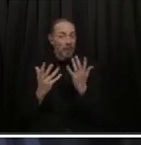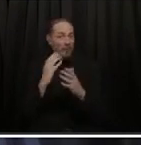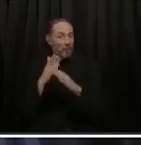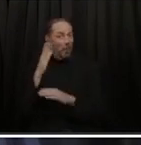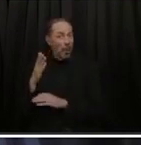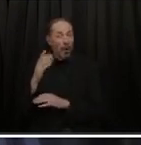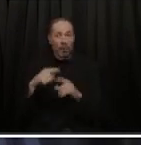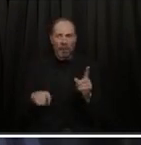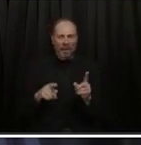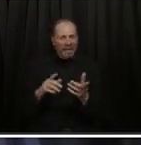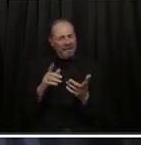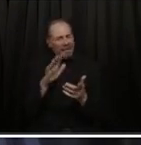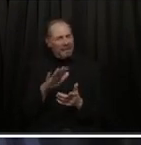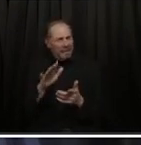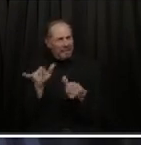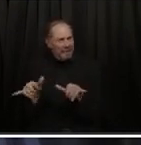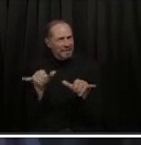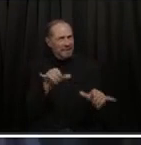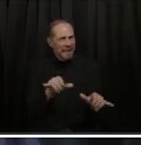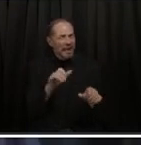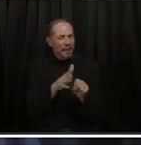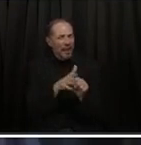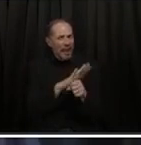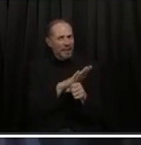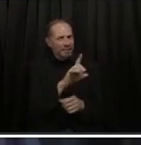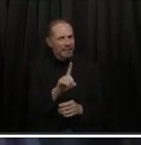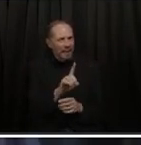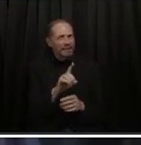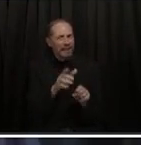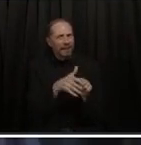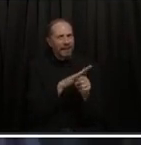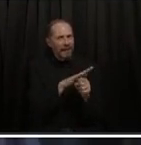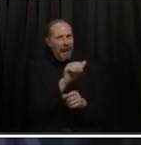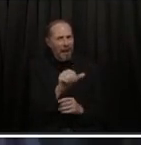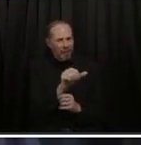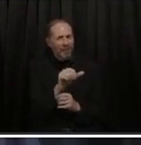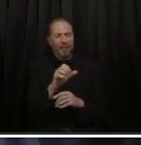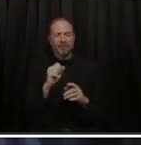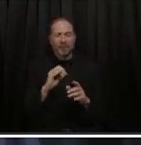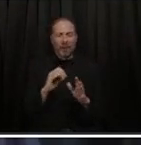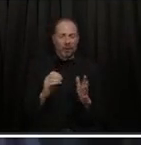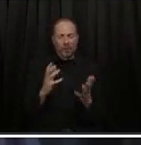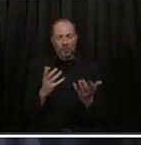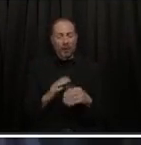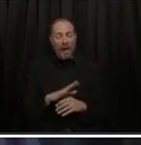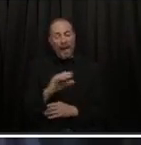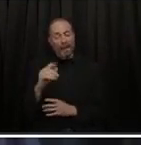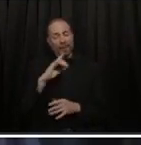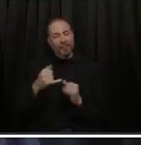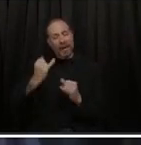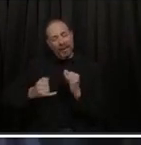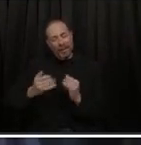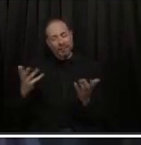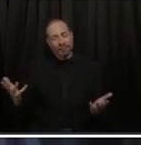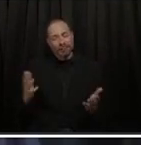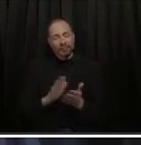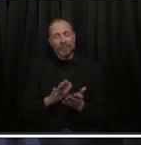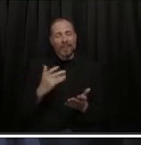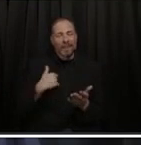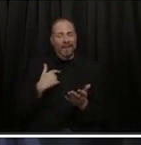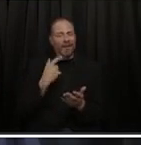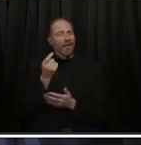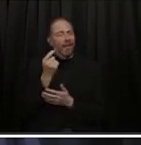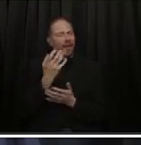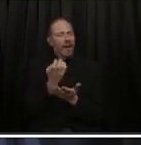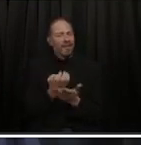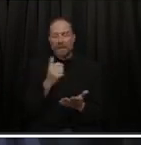virulent, and we can be hopeful that it's less virulent, but it could be the same degree of virulence. And finally, there's indirect evidence. Again,